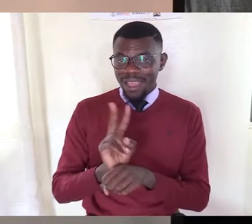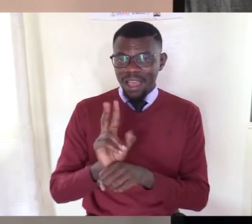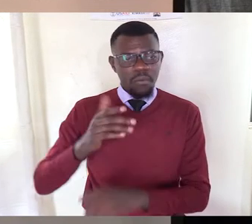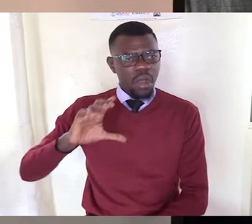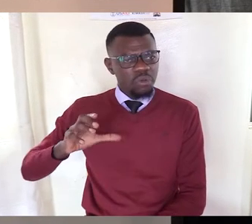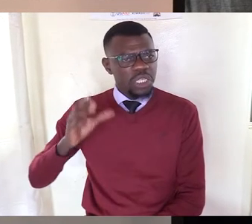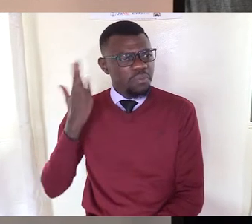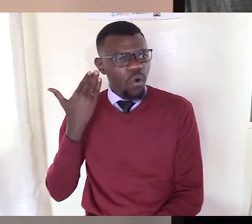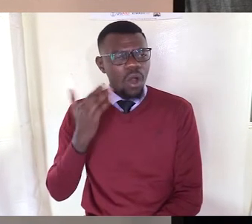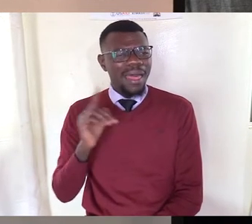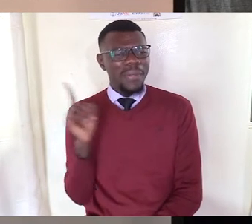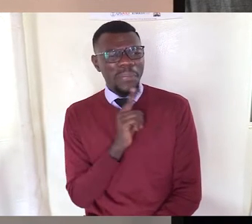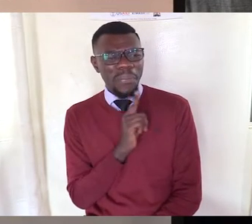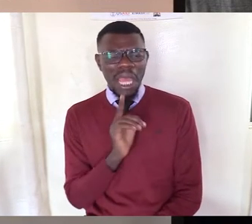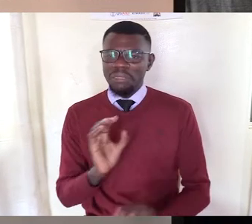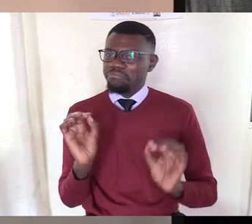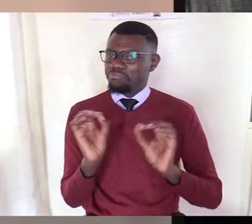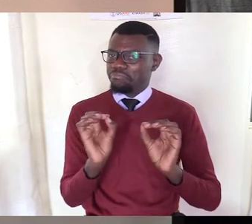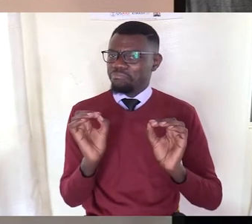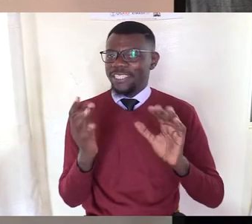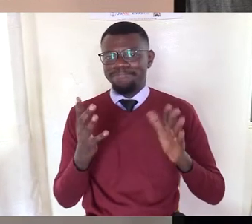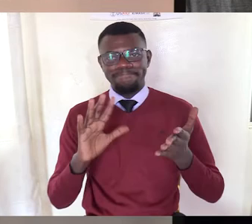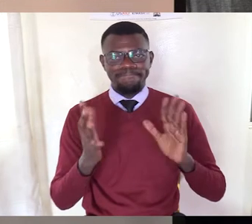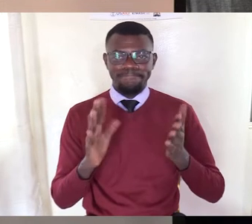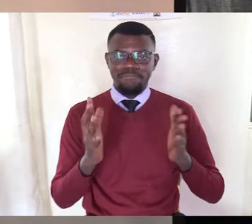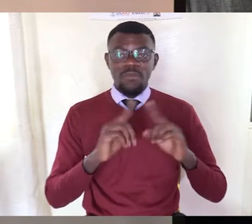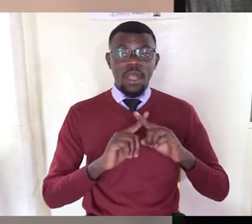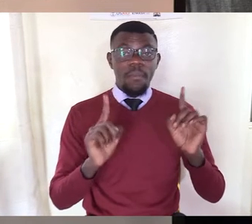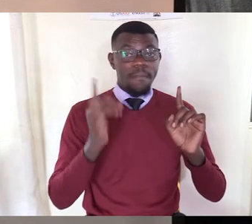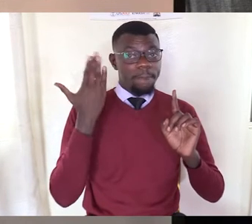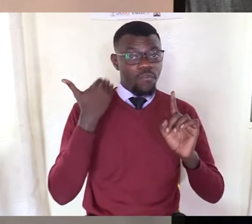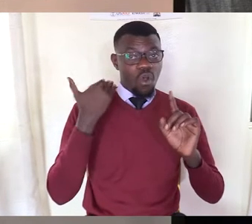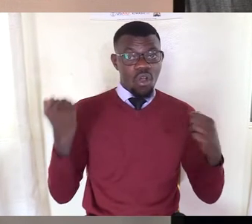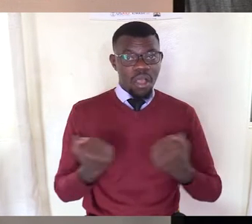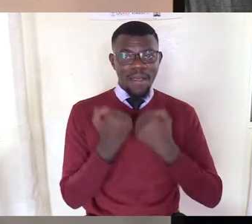very hotspot area then, but it only emerged that